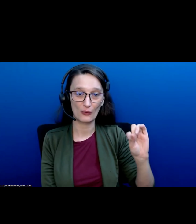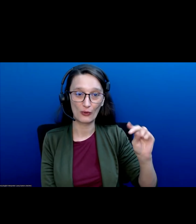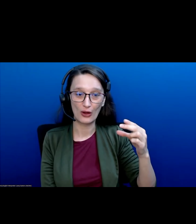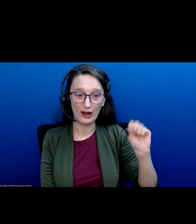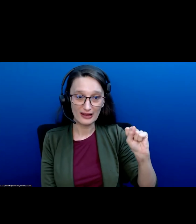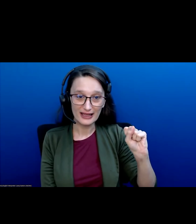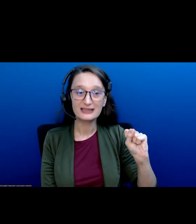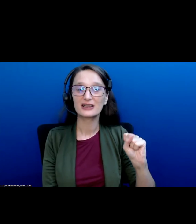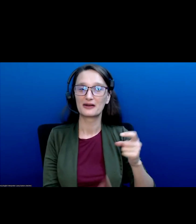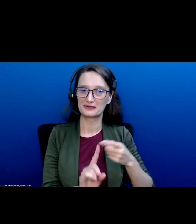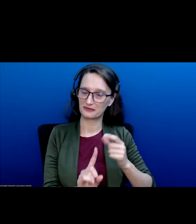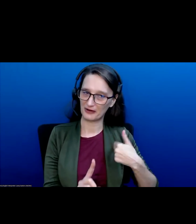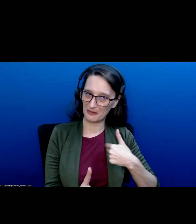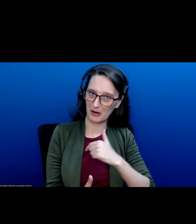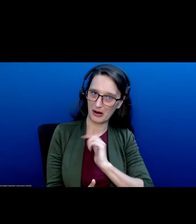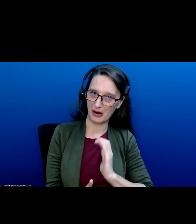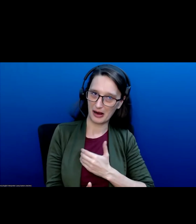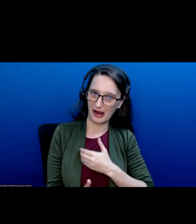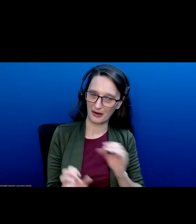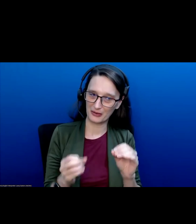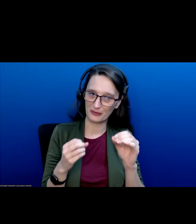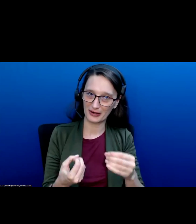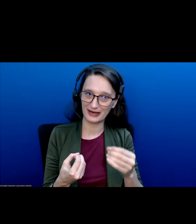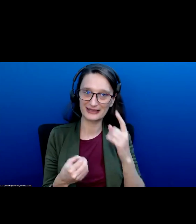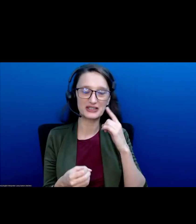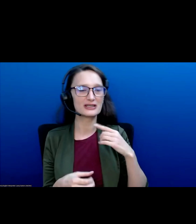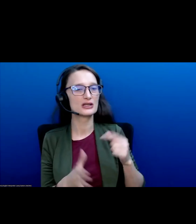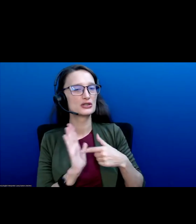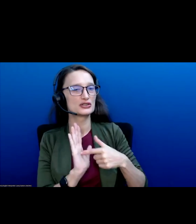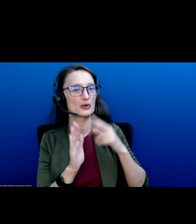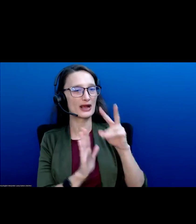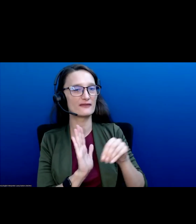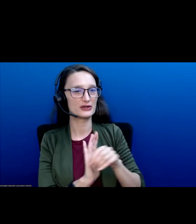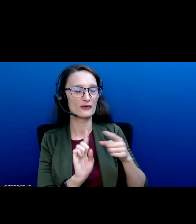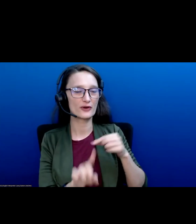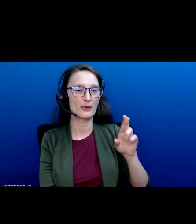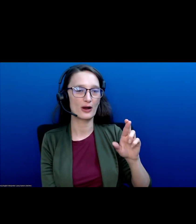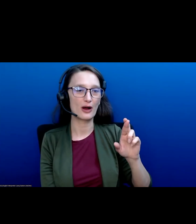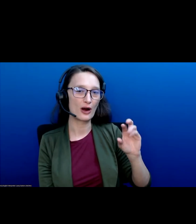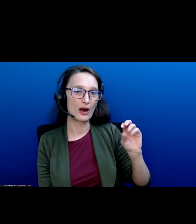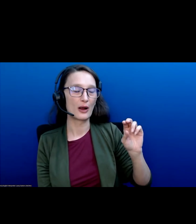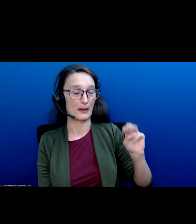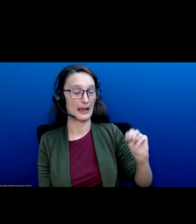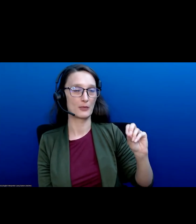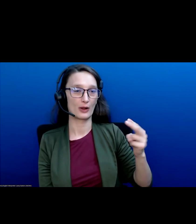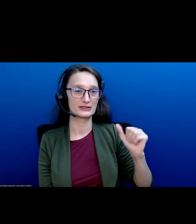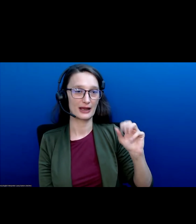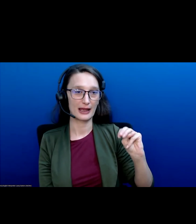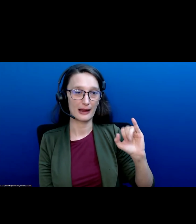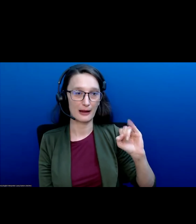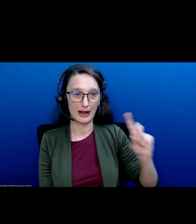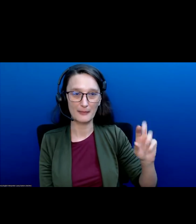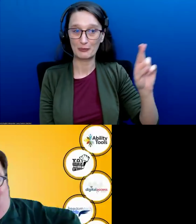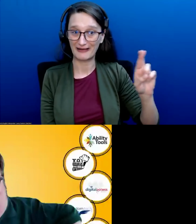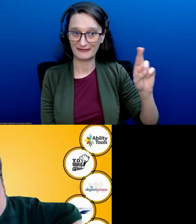video from an individual, Mohammed Rashid, on some minimum wage and their experience with that